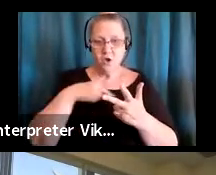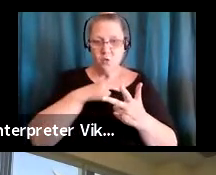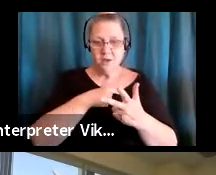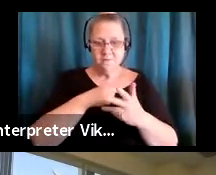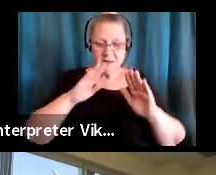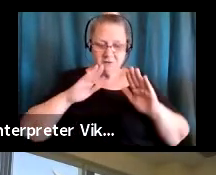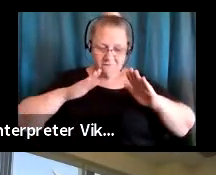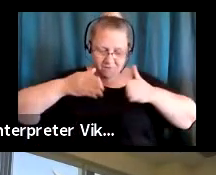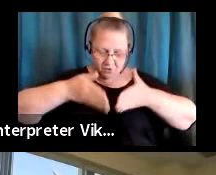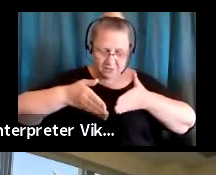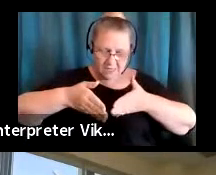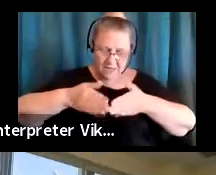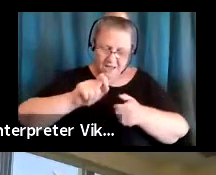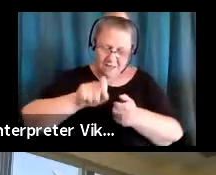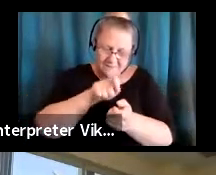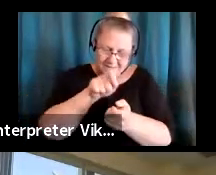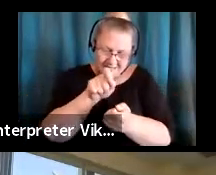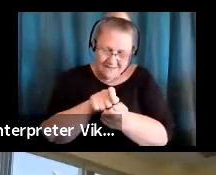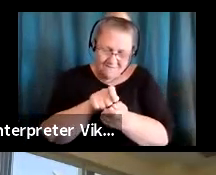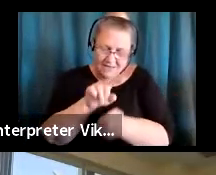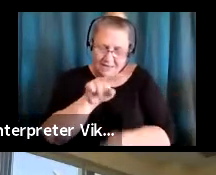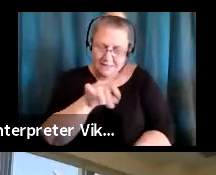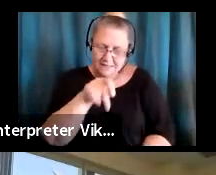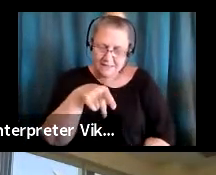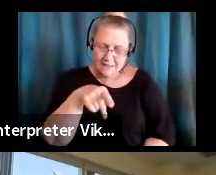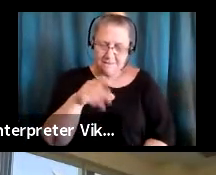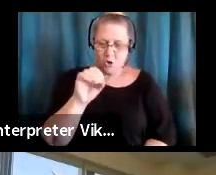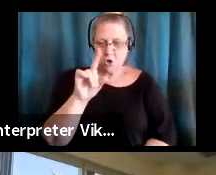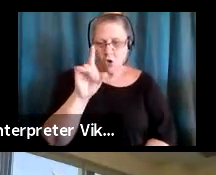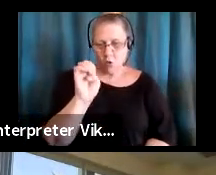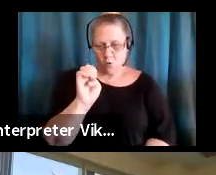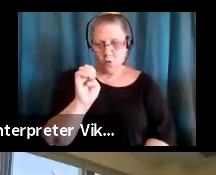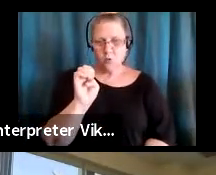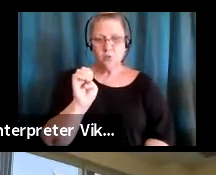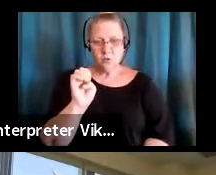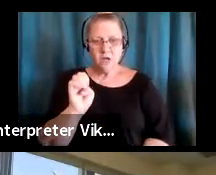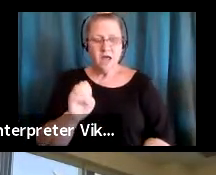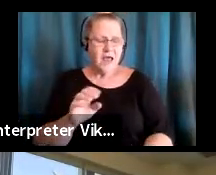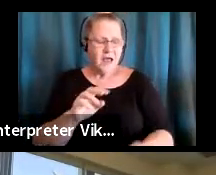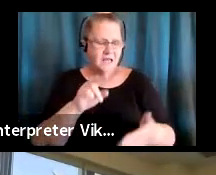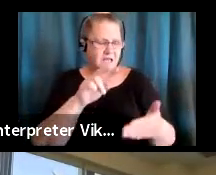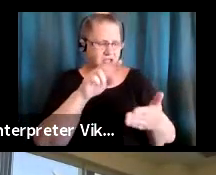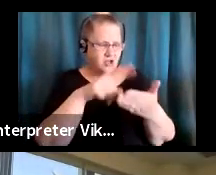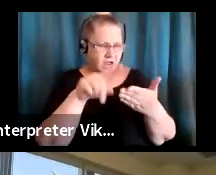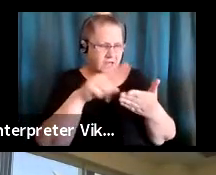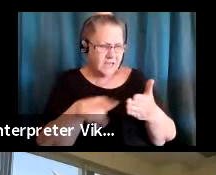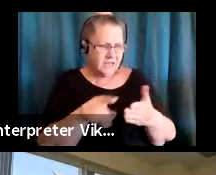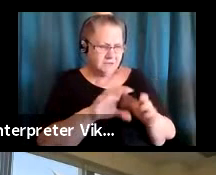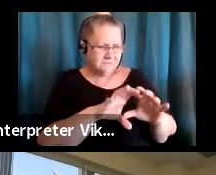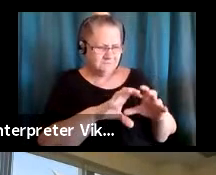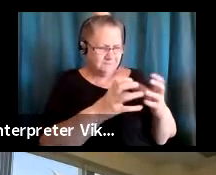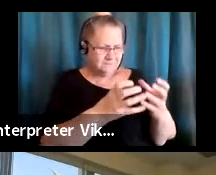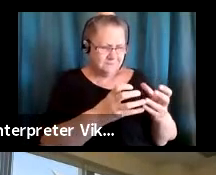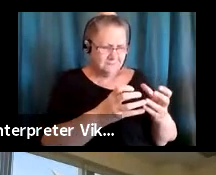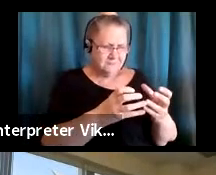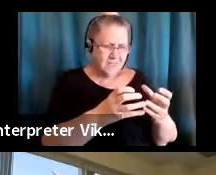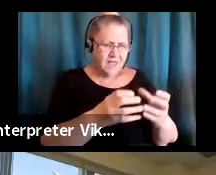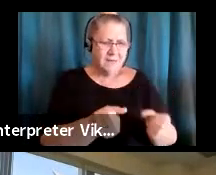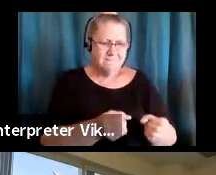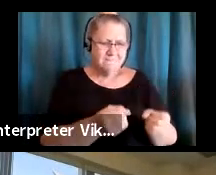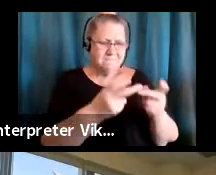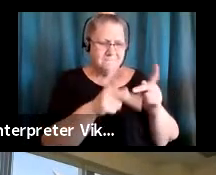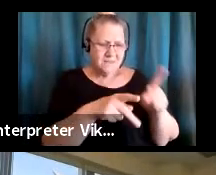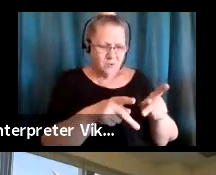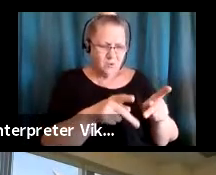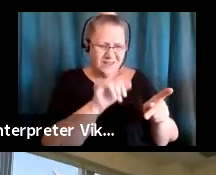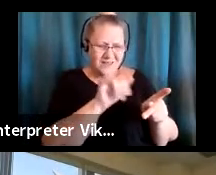zip code level and really starting to look at populations of people and really employing some strategies that I'll talk to you about